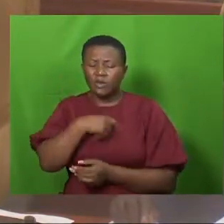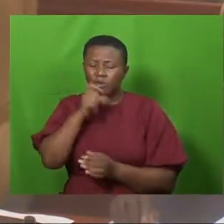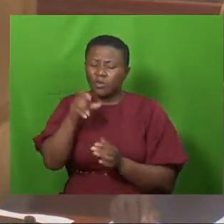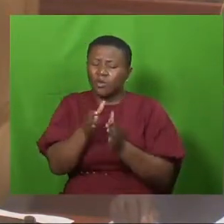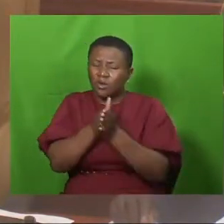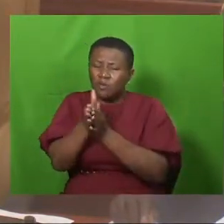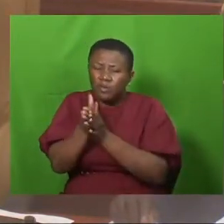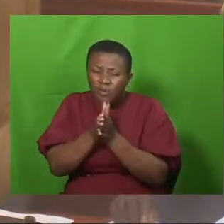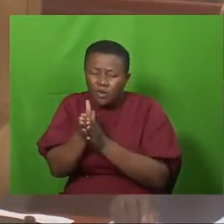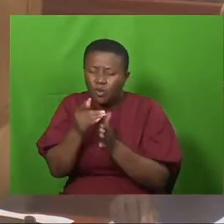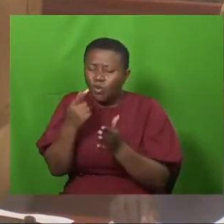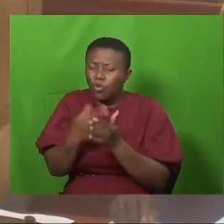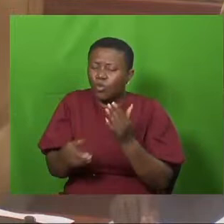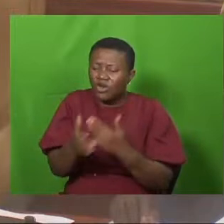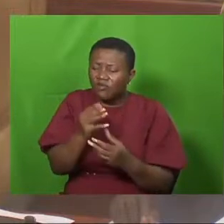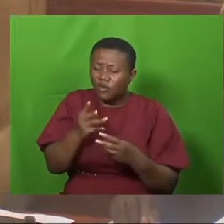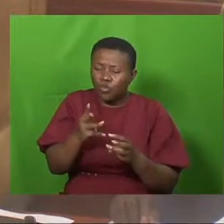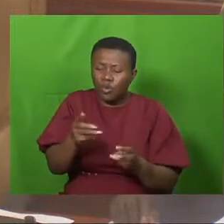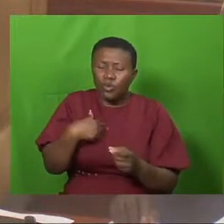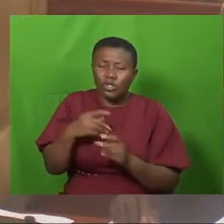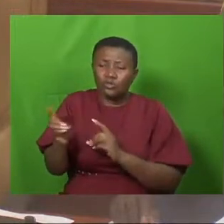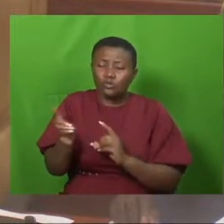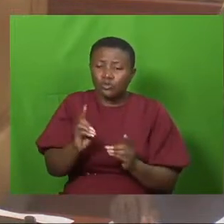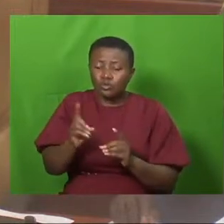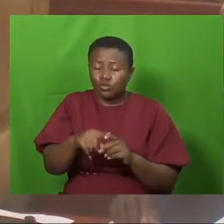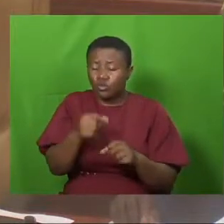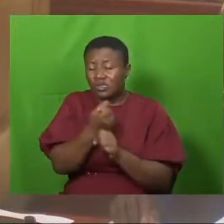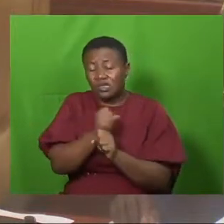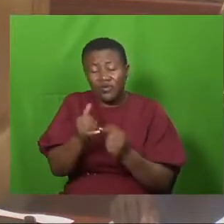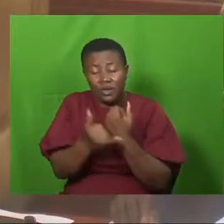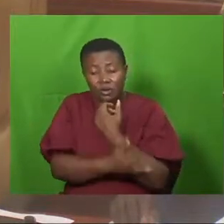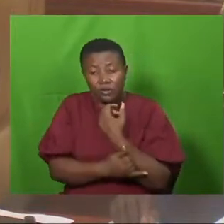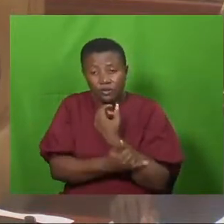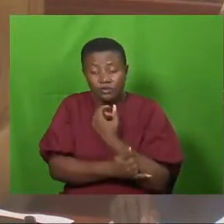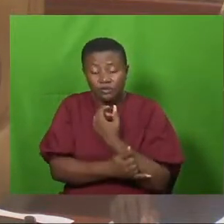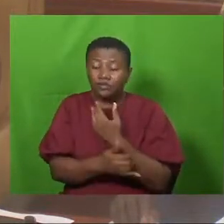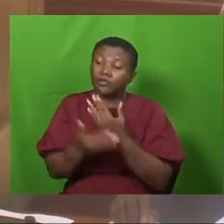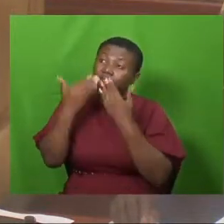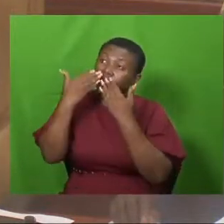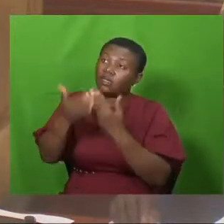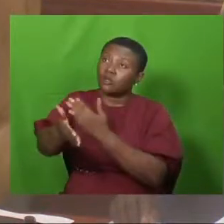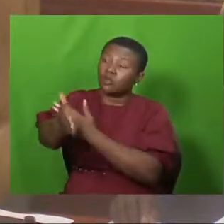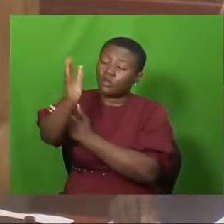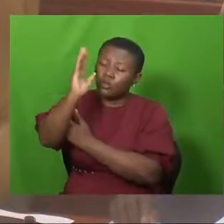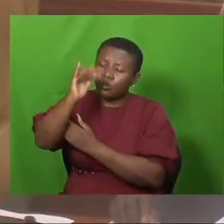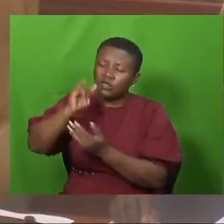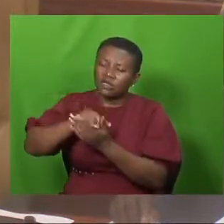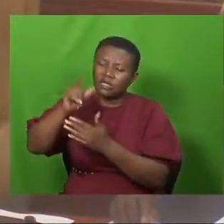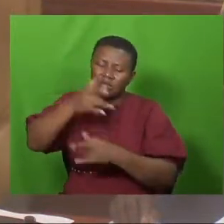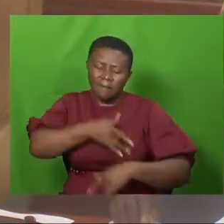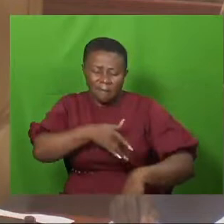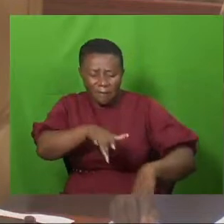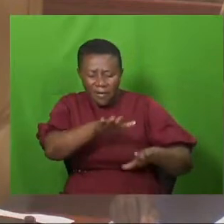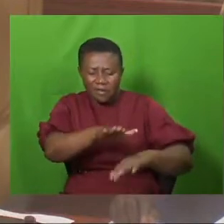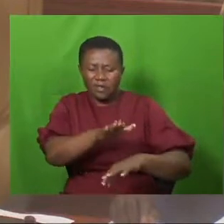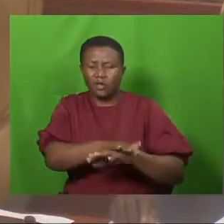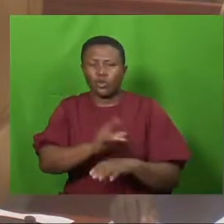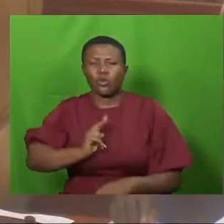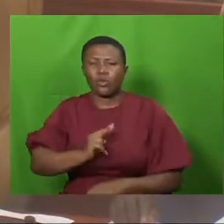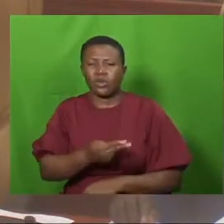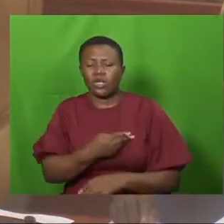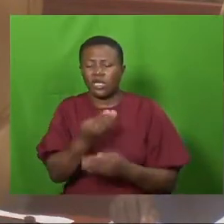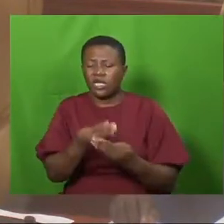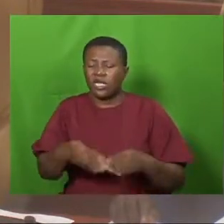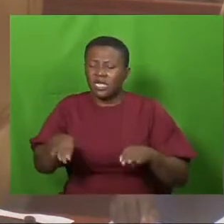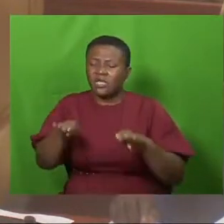have made as a country. We must be grateful that the Lord continues to be gracious unto us. Even in the midst of our